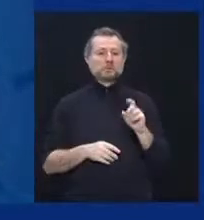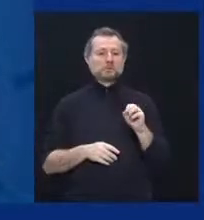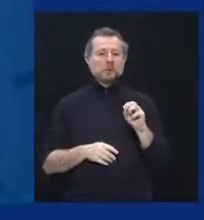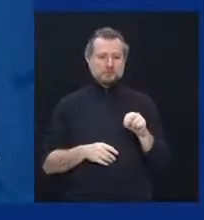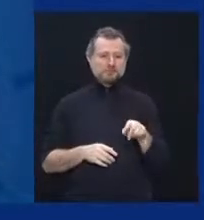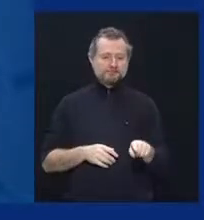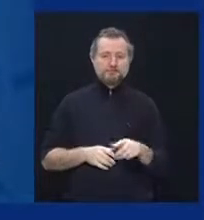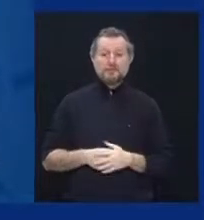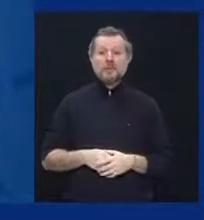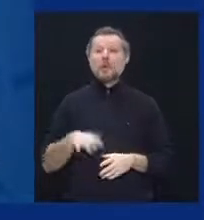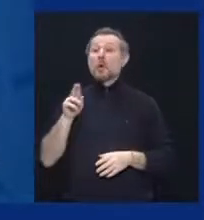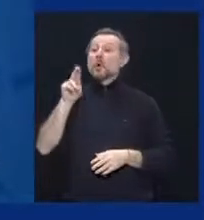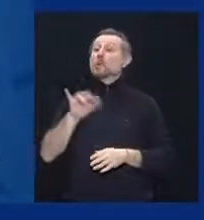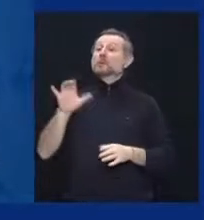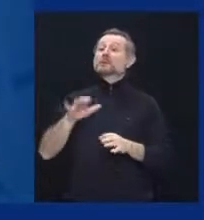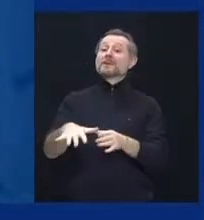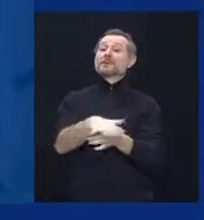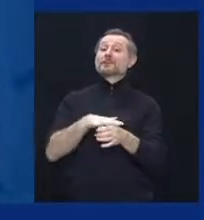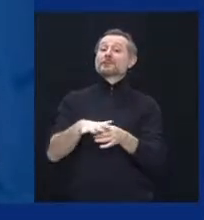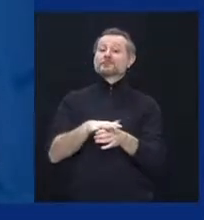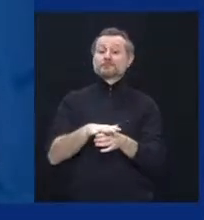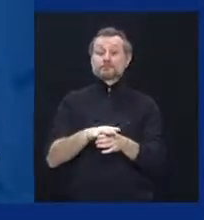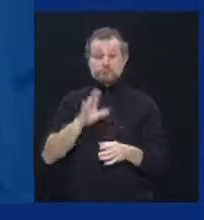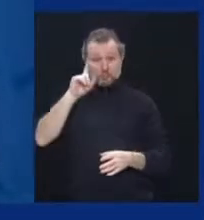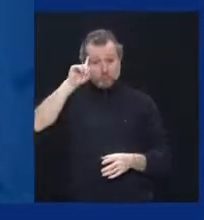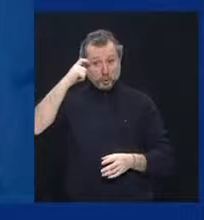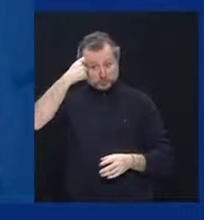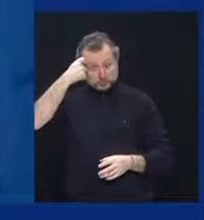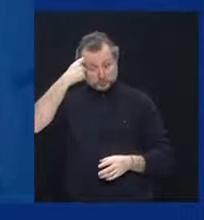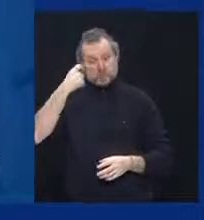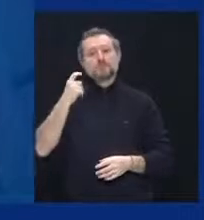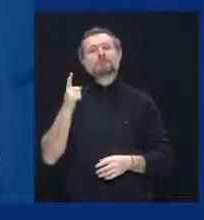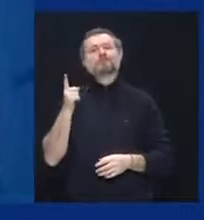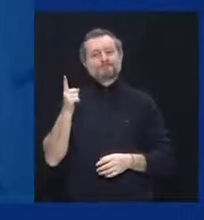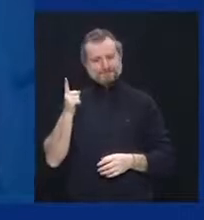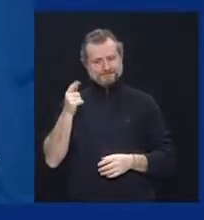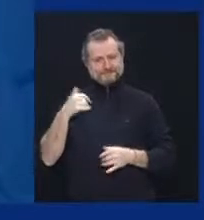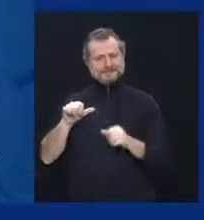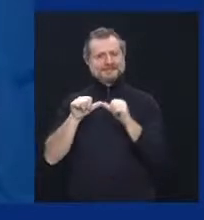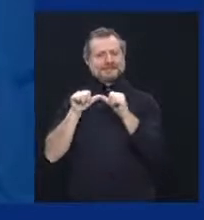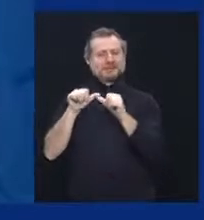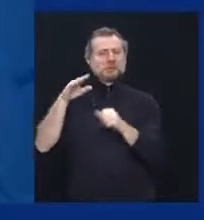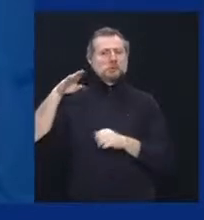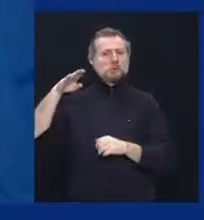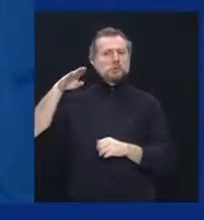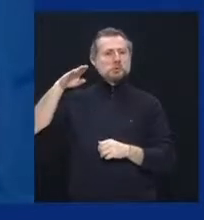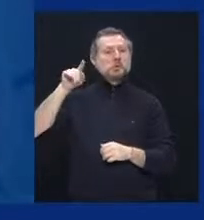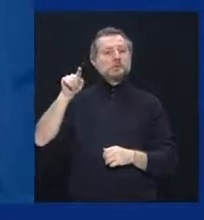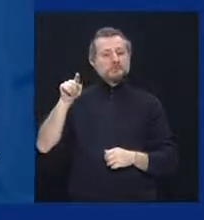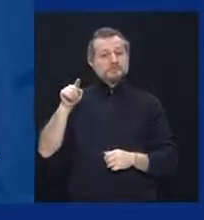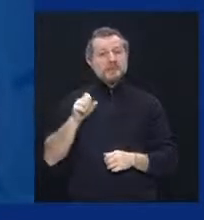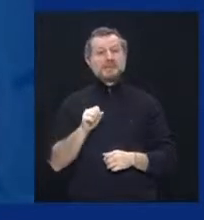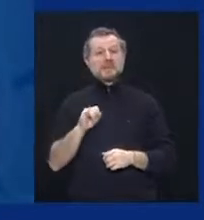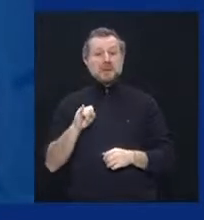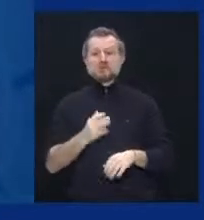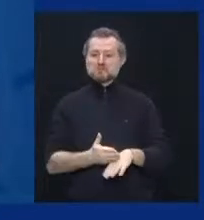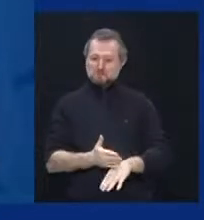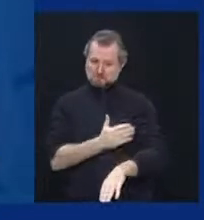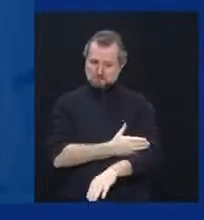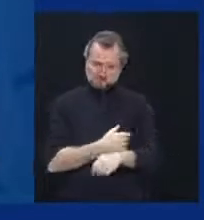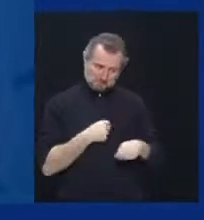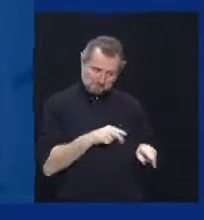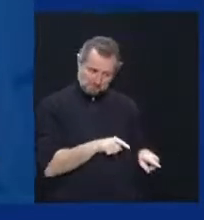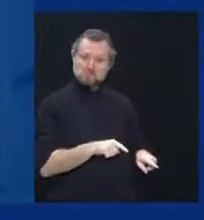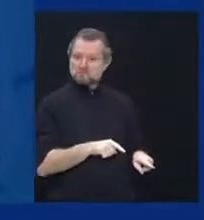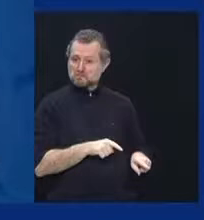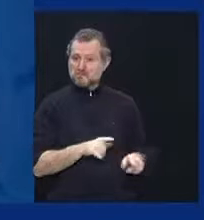New York City, the Bronx, and that has been a continuing trajectory. Staten Island has made good progress. Manhattan